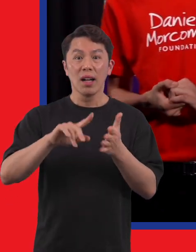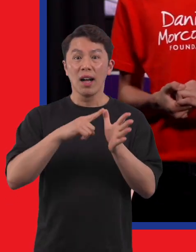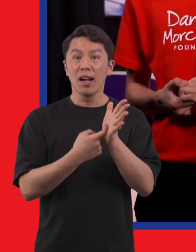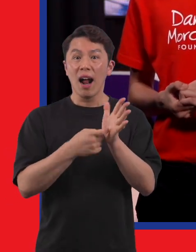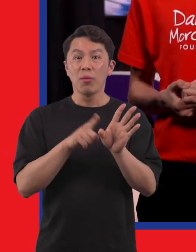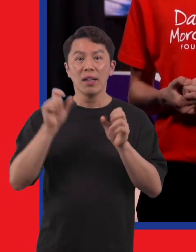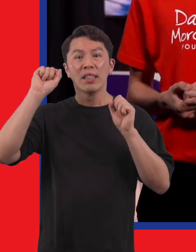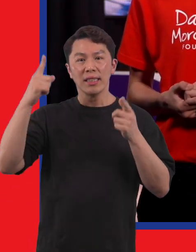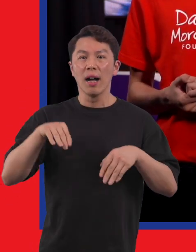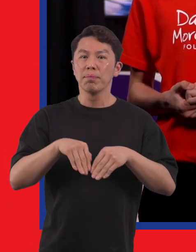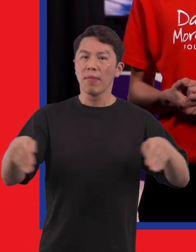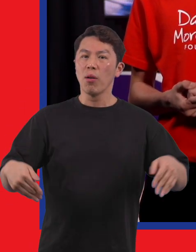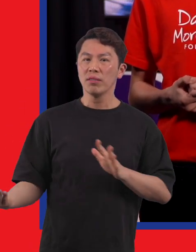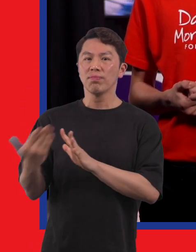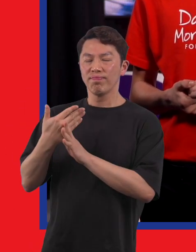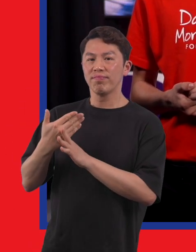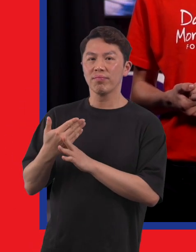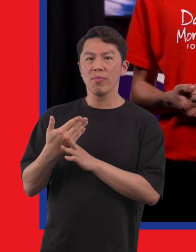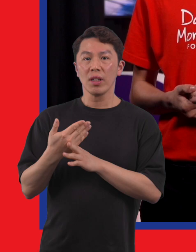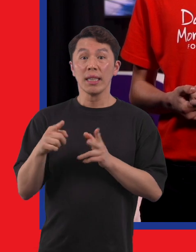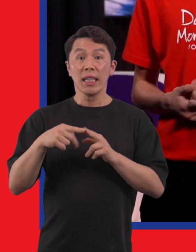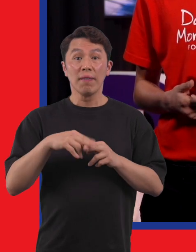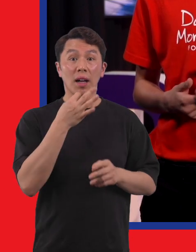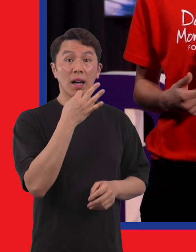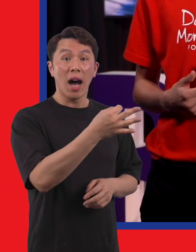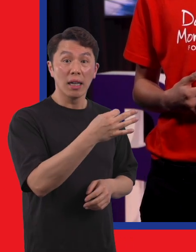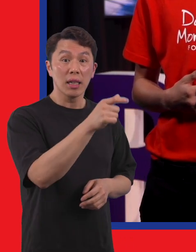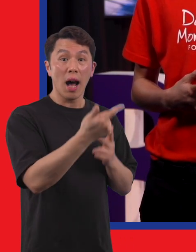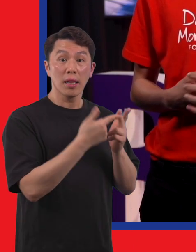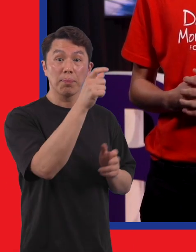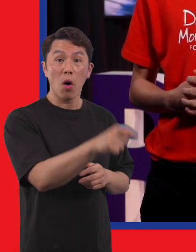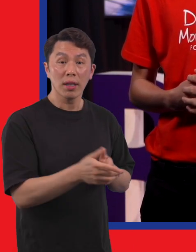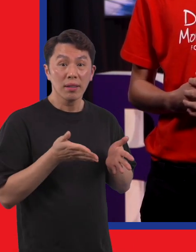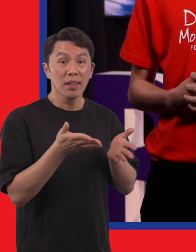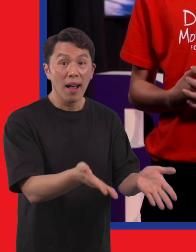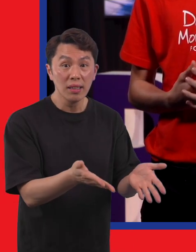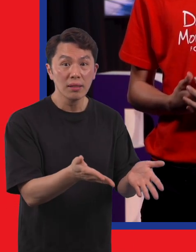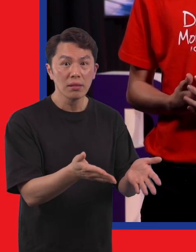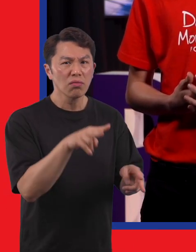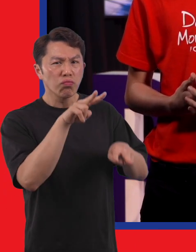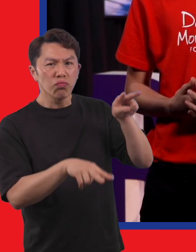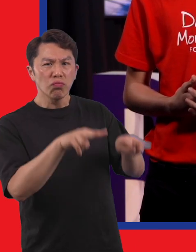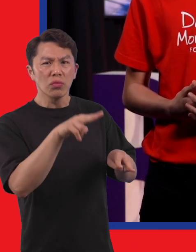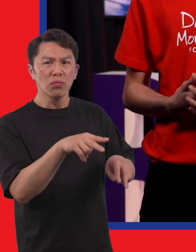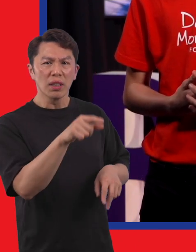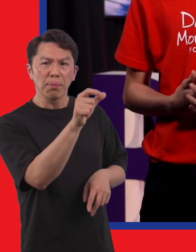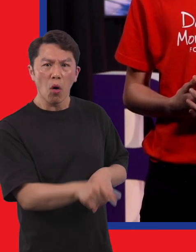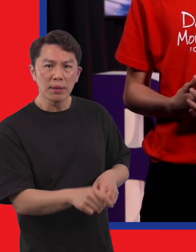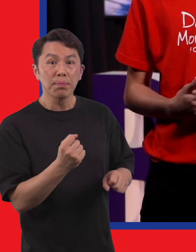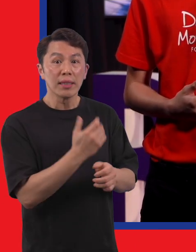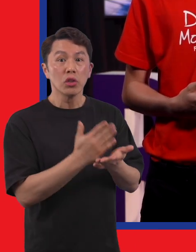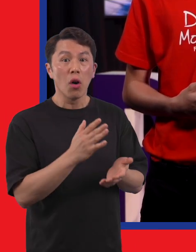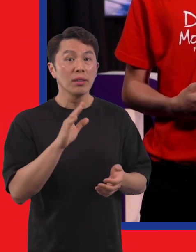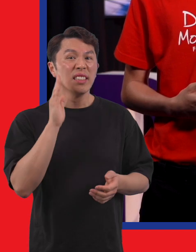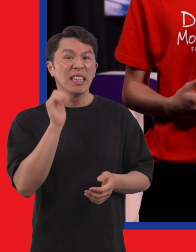That's great that Harry can see he crossed Hayley's boundaries. When you are asking for consent, take notice of the other person's body